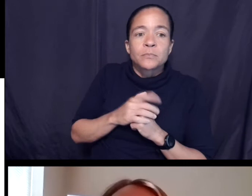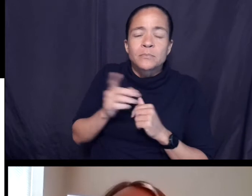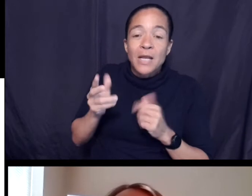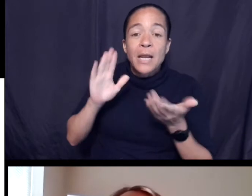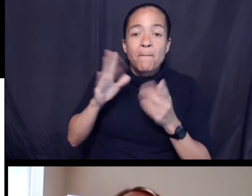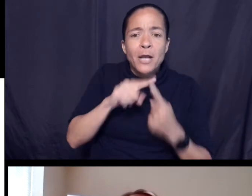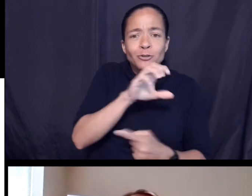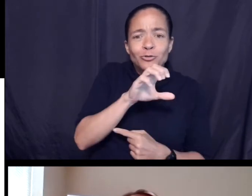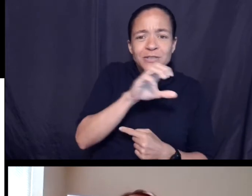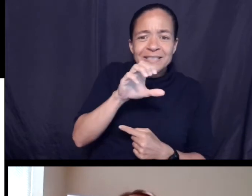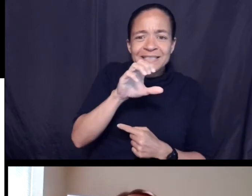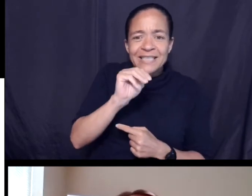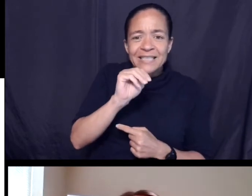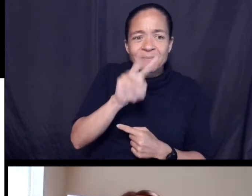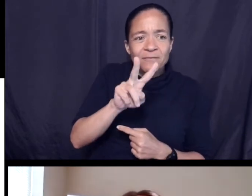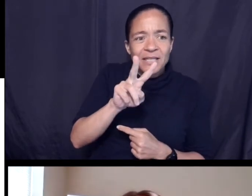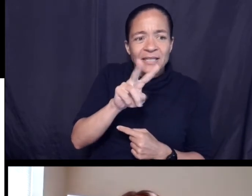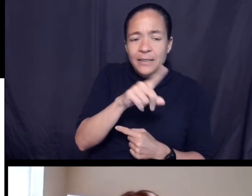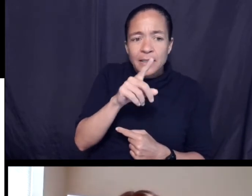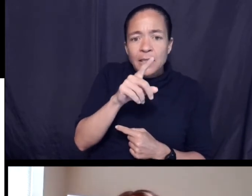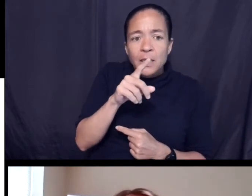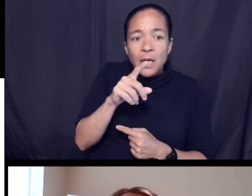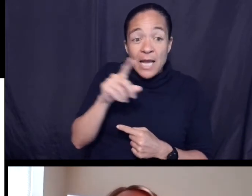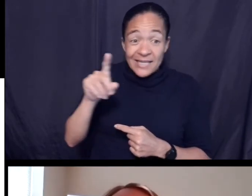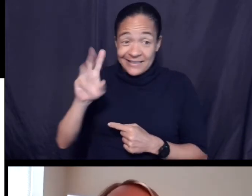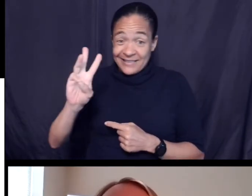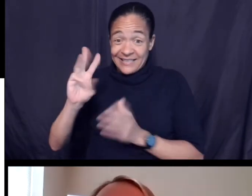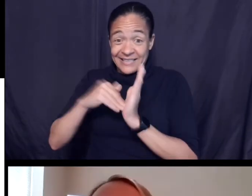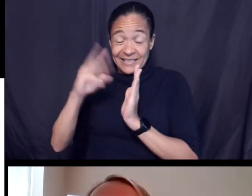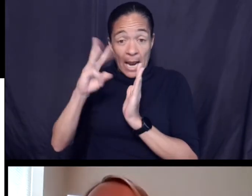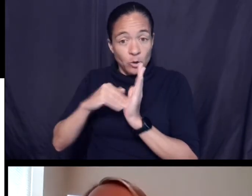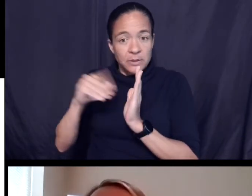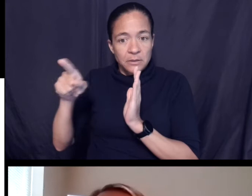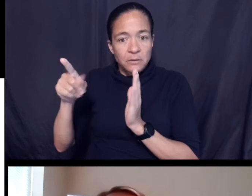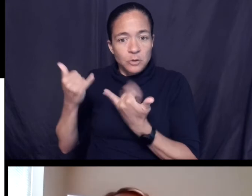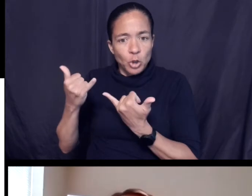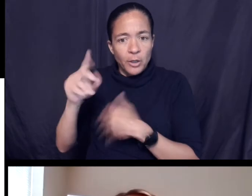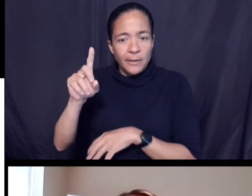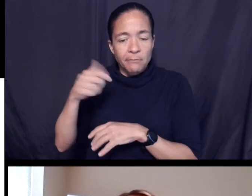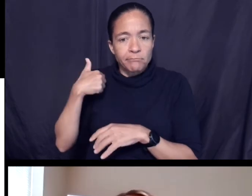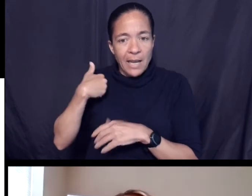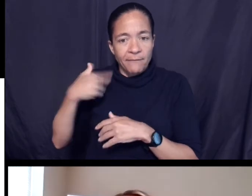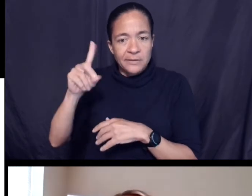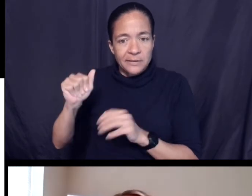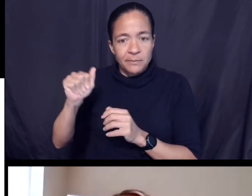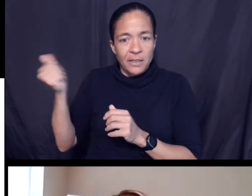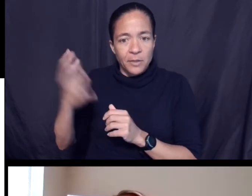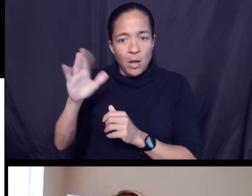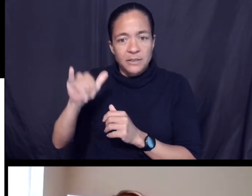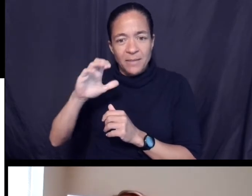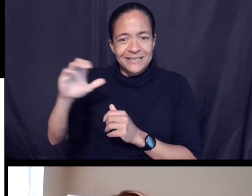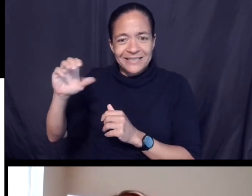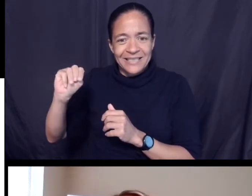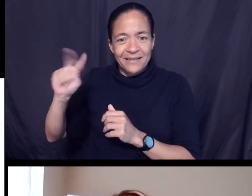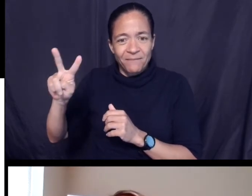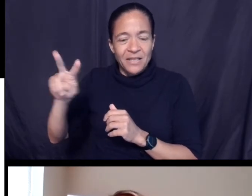congenital CMV, we see the orange dot around 6,000 children permanently disabled by the condition each year. And